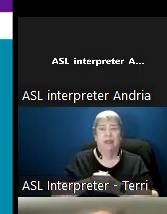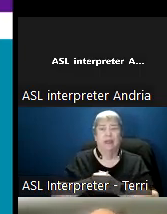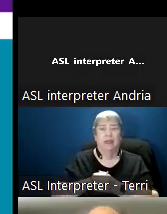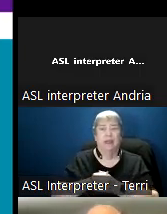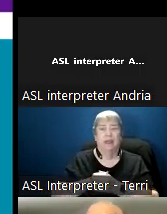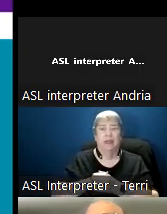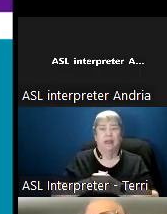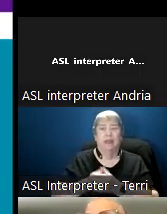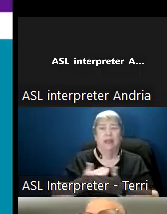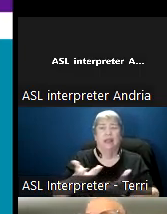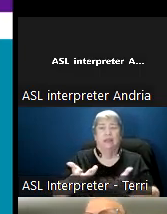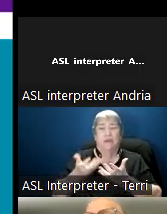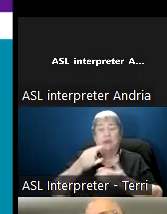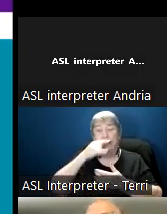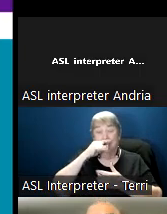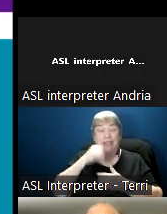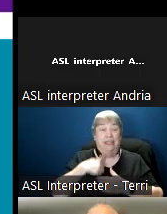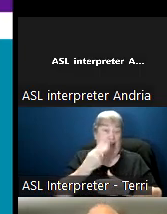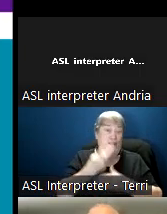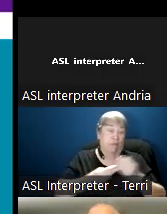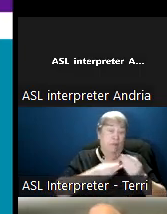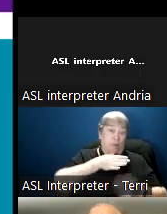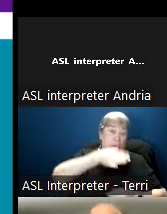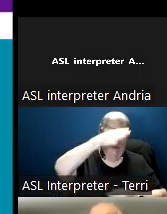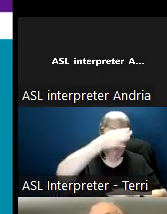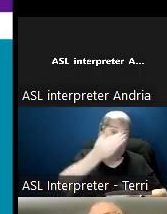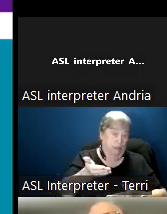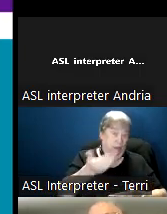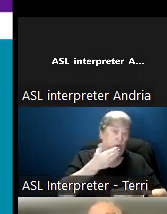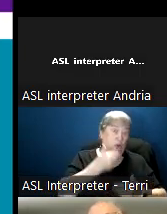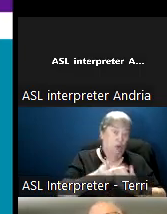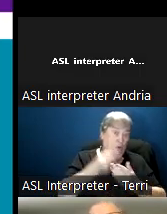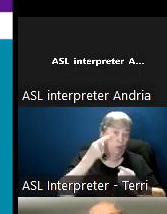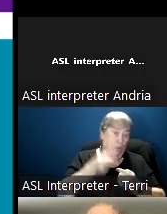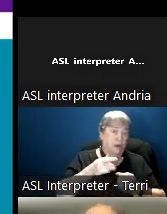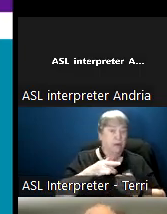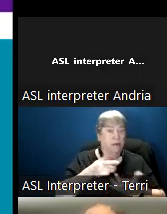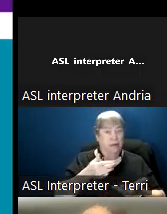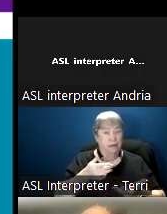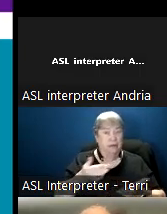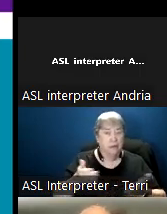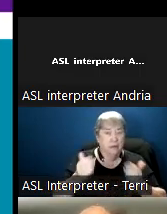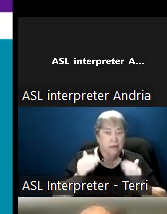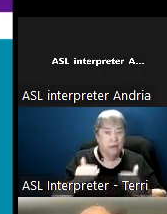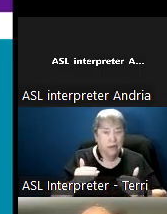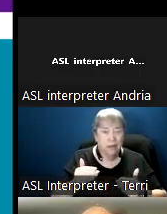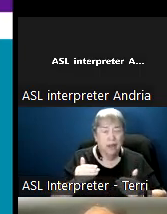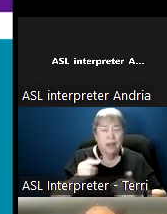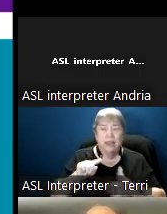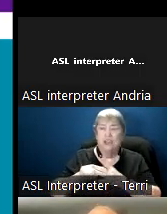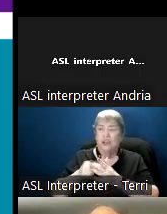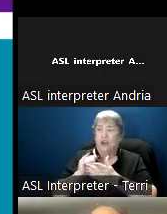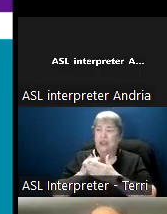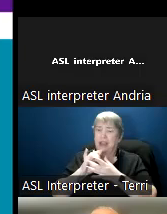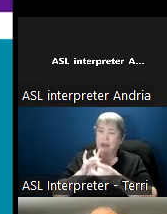They want their kids to have both parents. Yes, Alexis, good point. They got into this relationship for a reason. They love